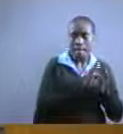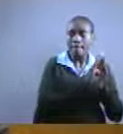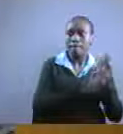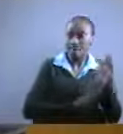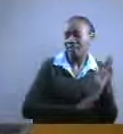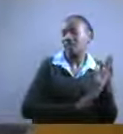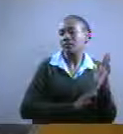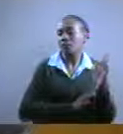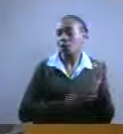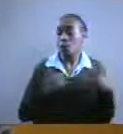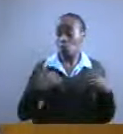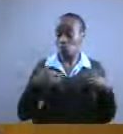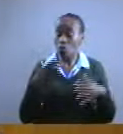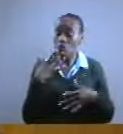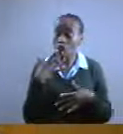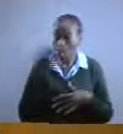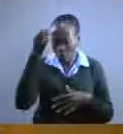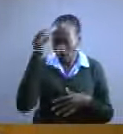has already started.